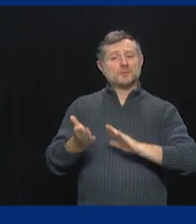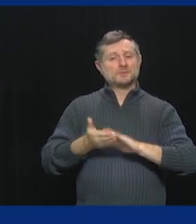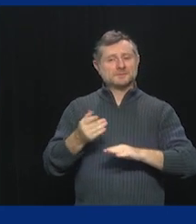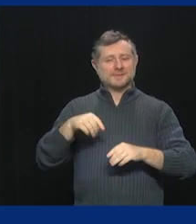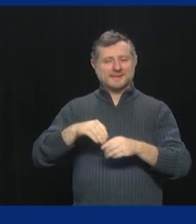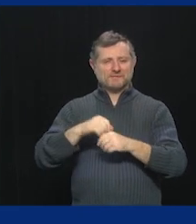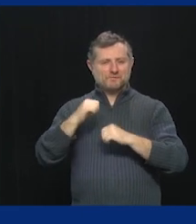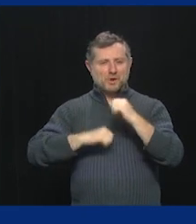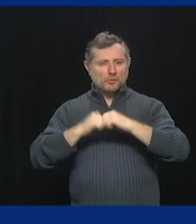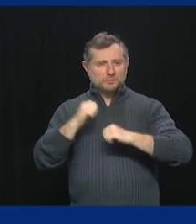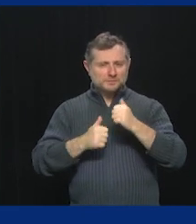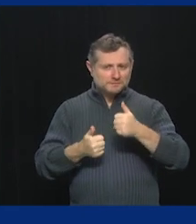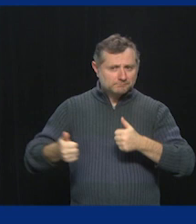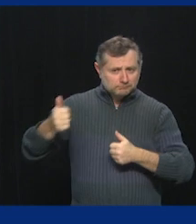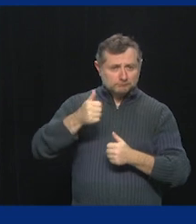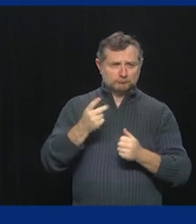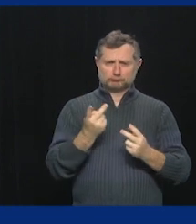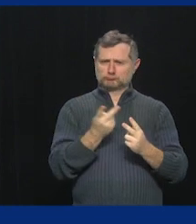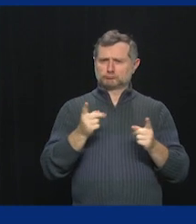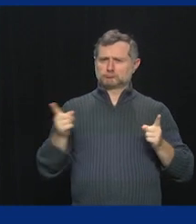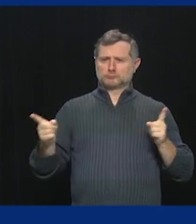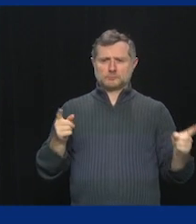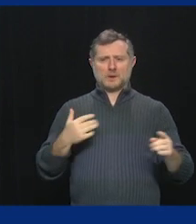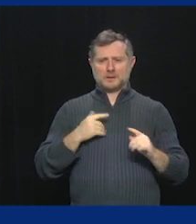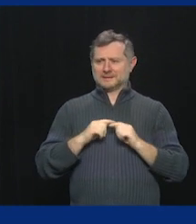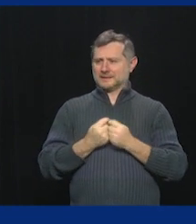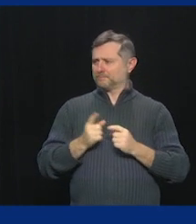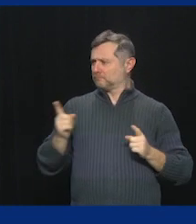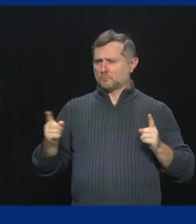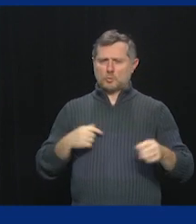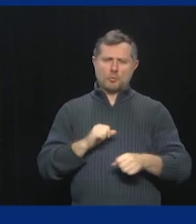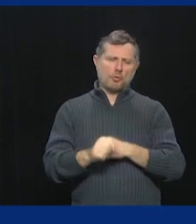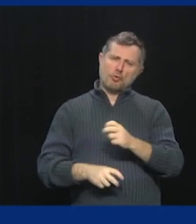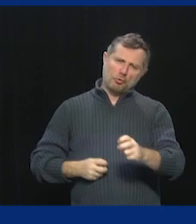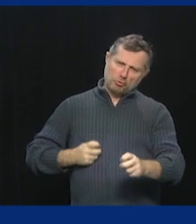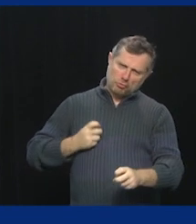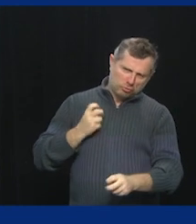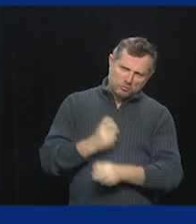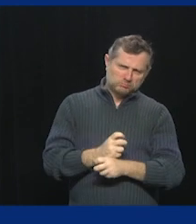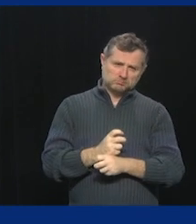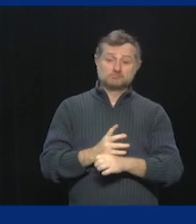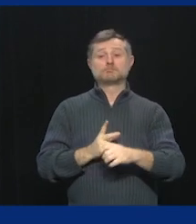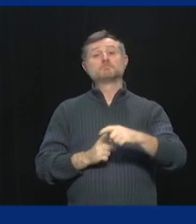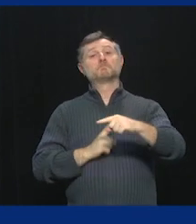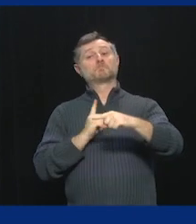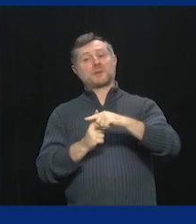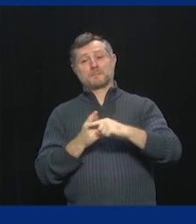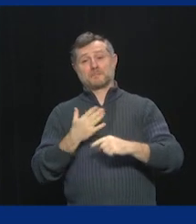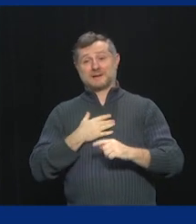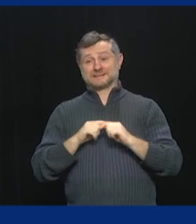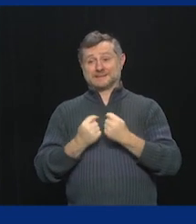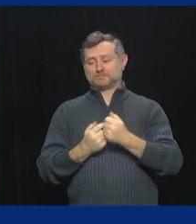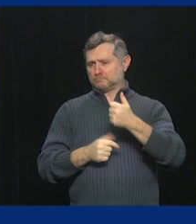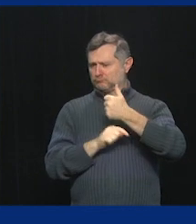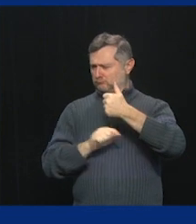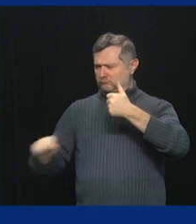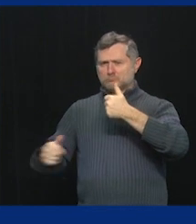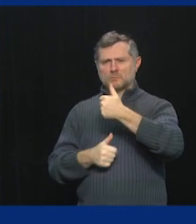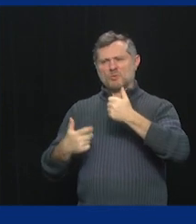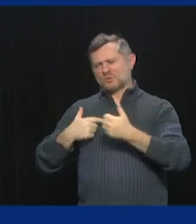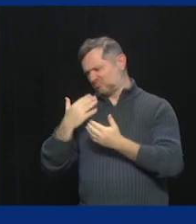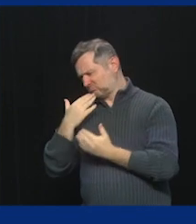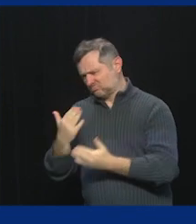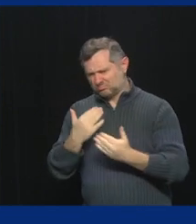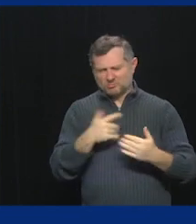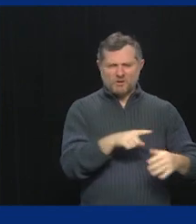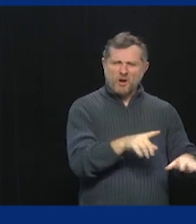these are part of our team that have been working tirelessly. I want to thank my own team for their continuation and just unrelenting work we've done